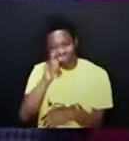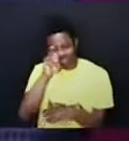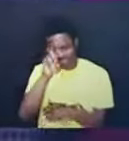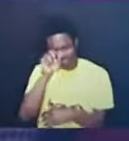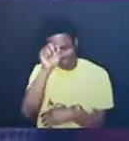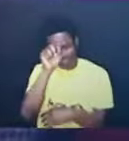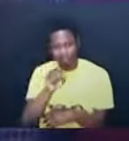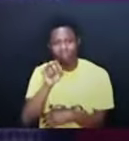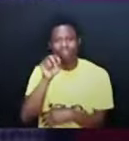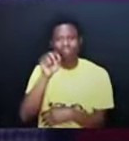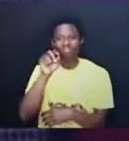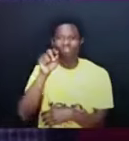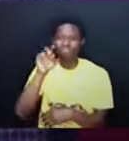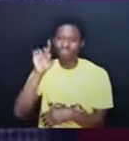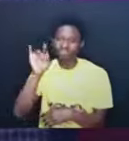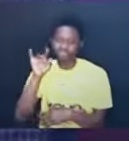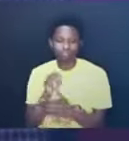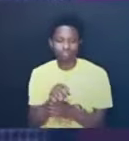16:18.